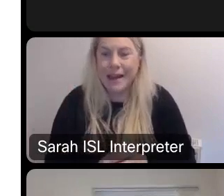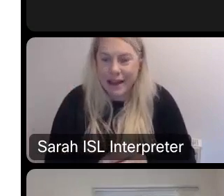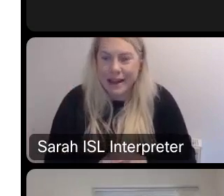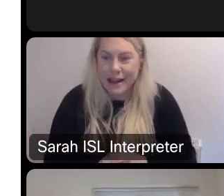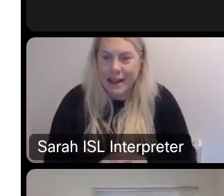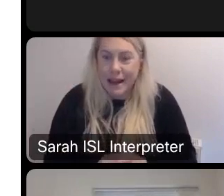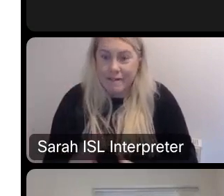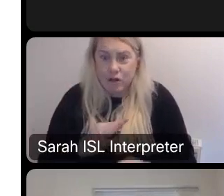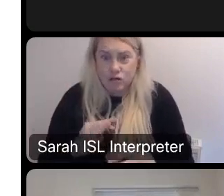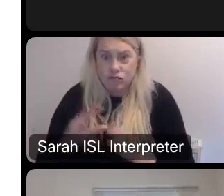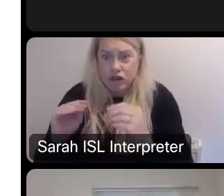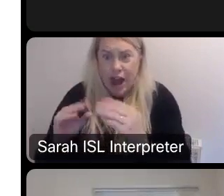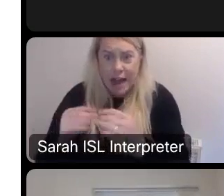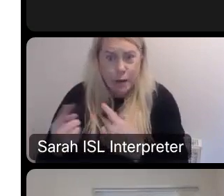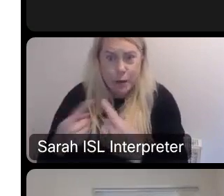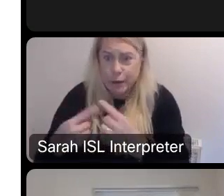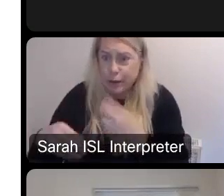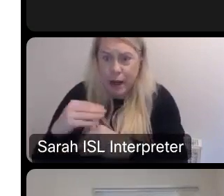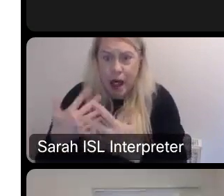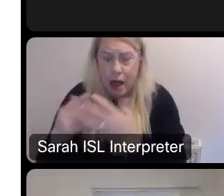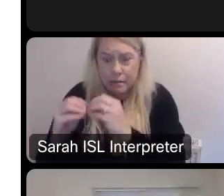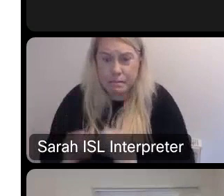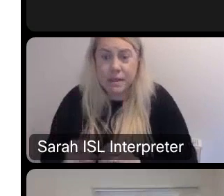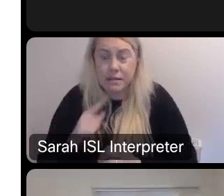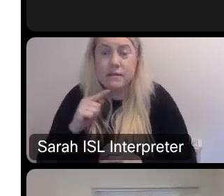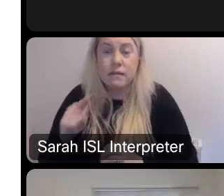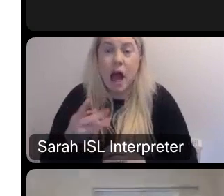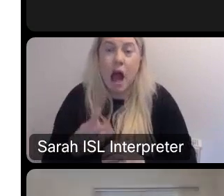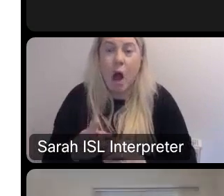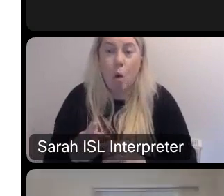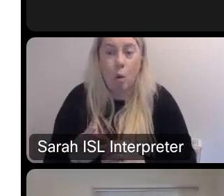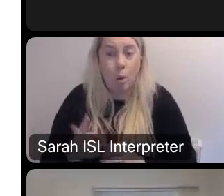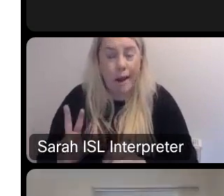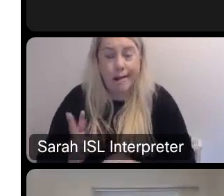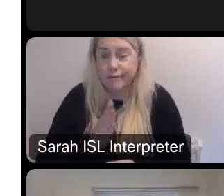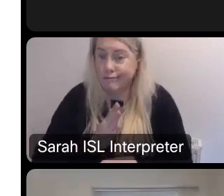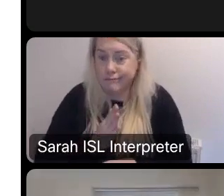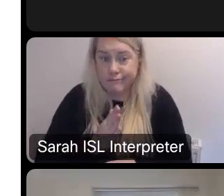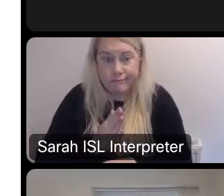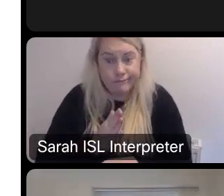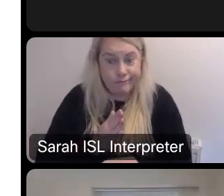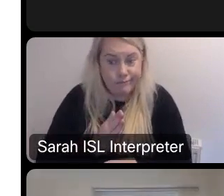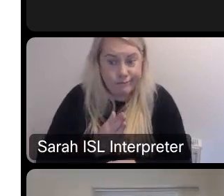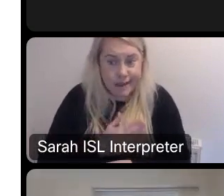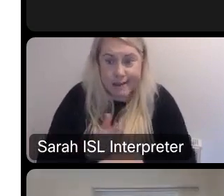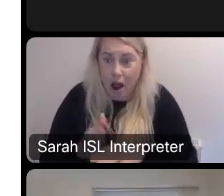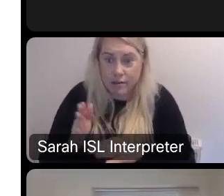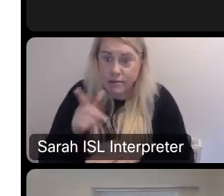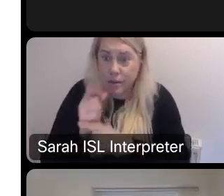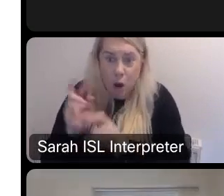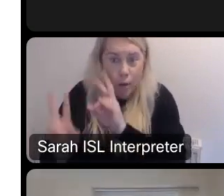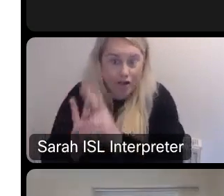engagement on the chat, and I'll just launch straight into it for purposes of being keeping to time. A lot